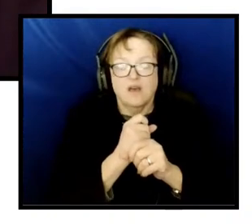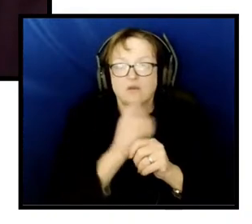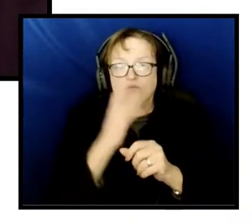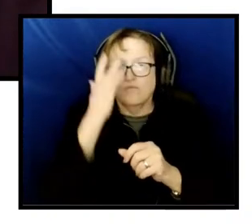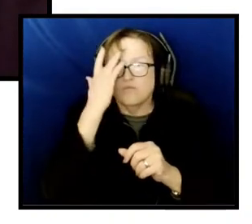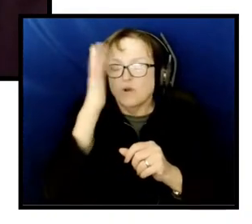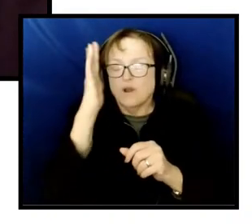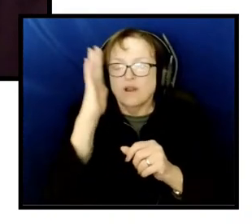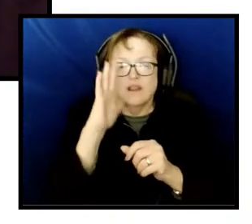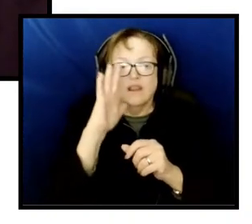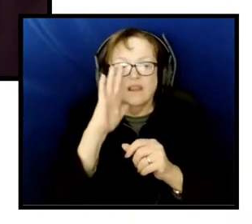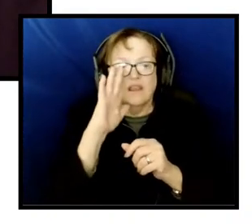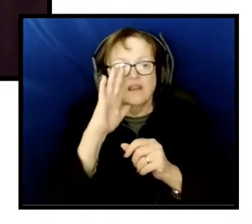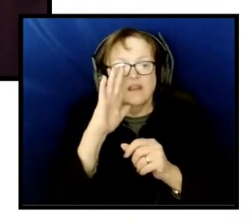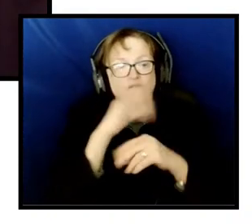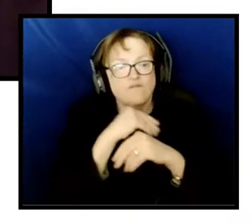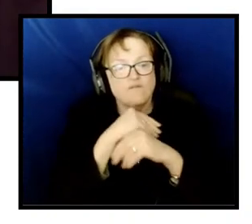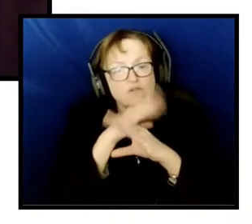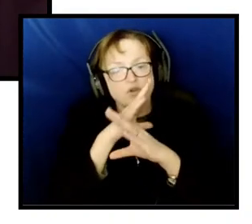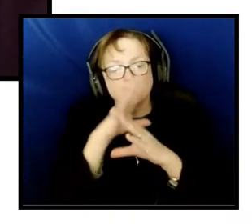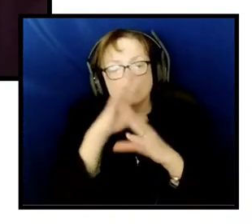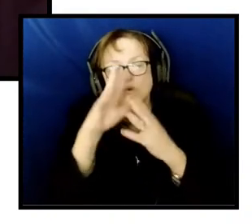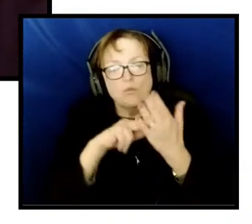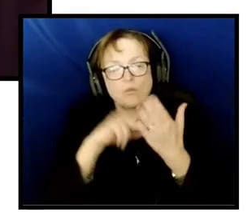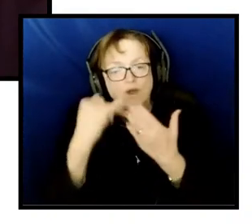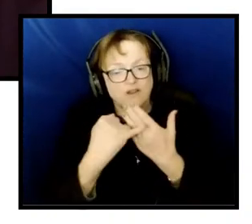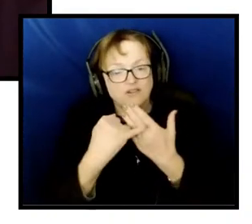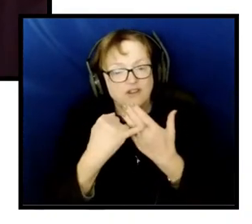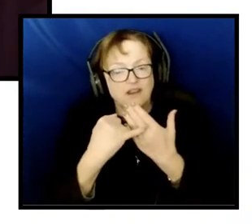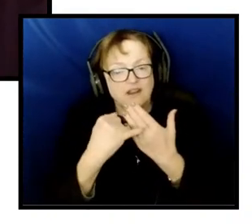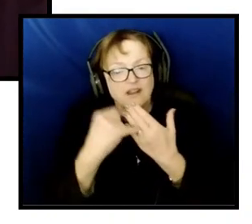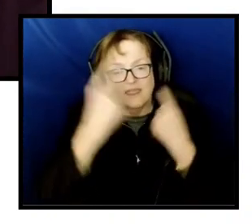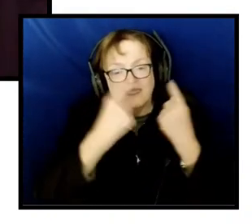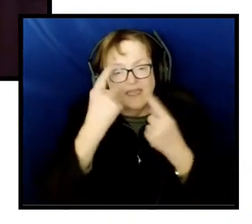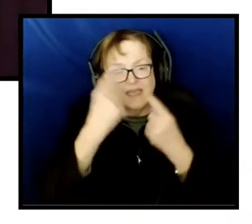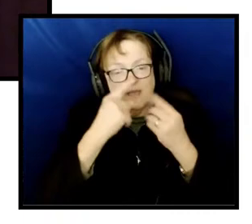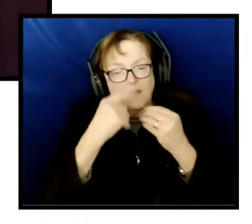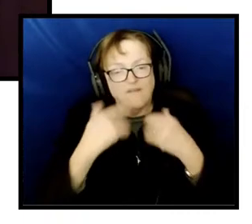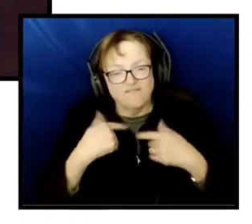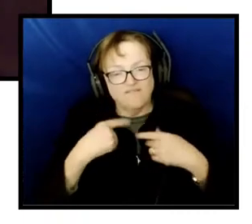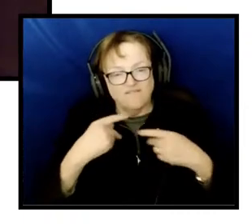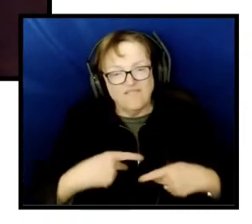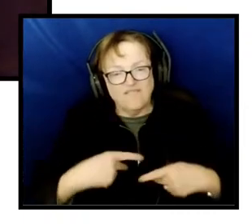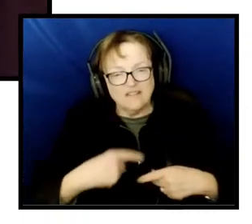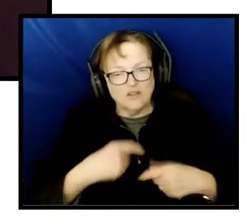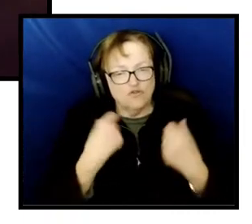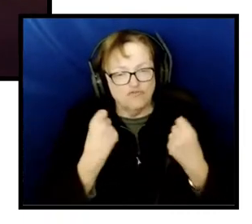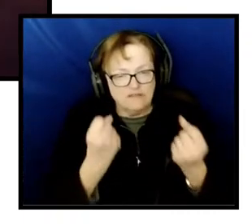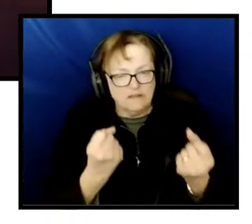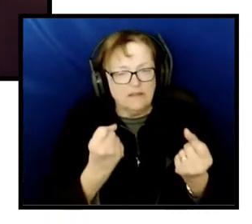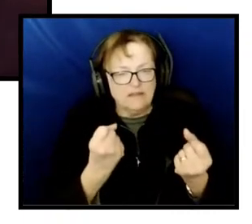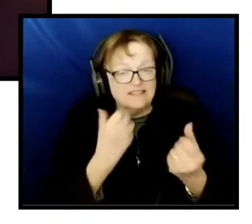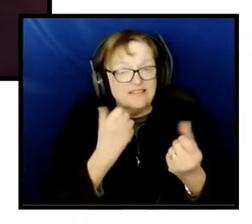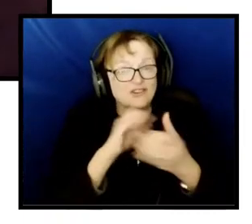has so much for us in thinking about physical resilience. Congrats.